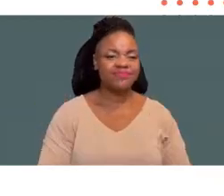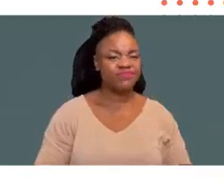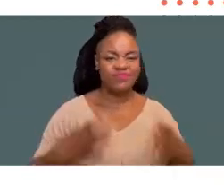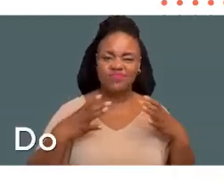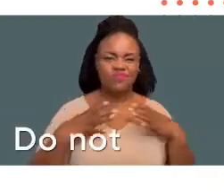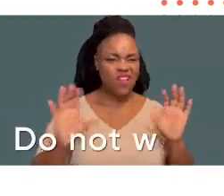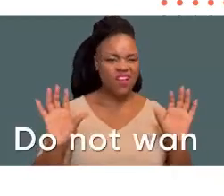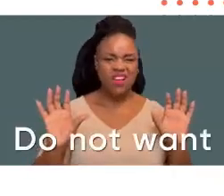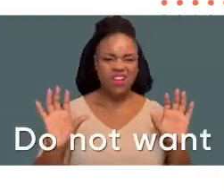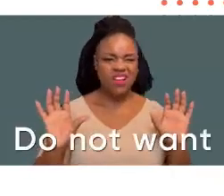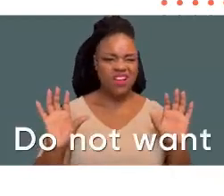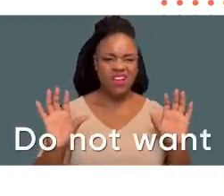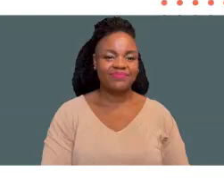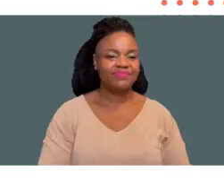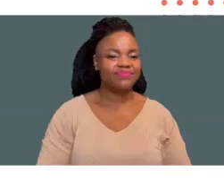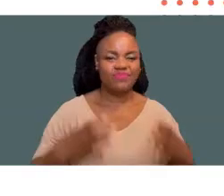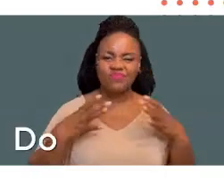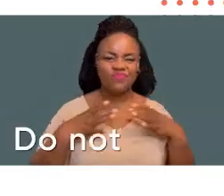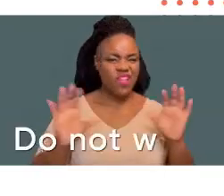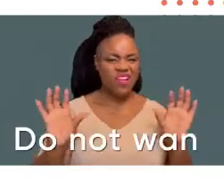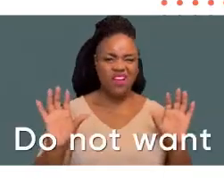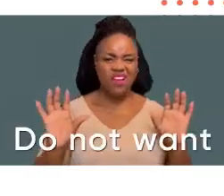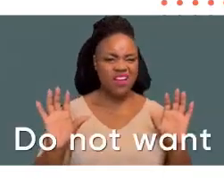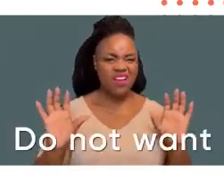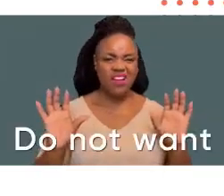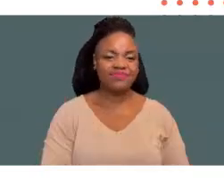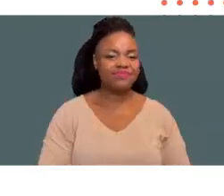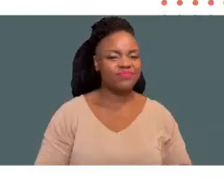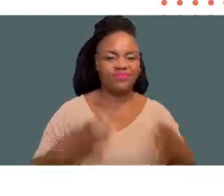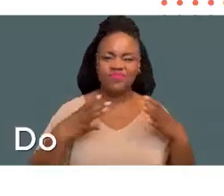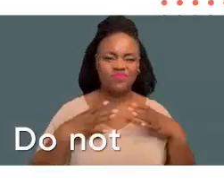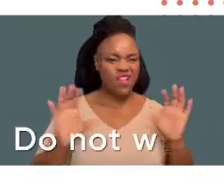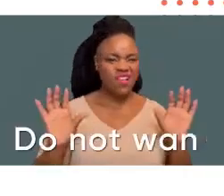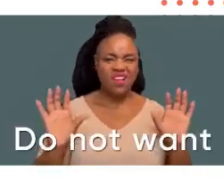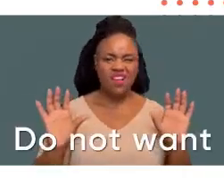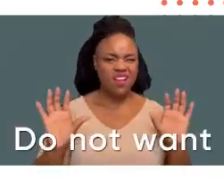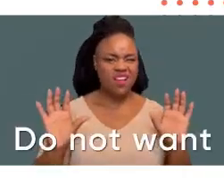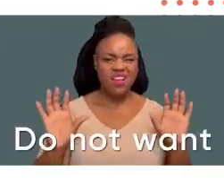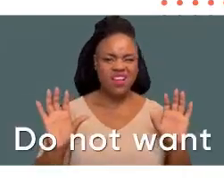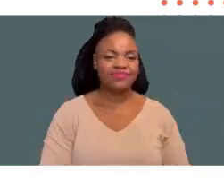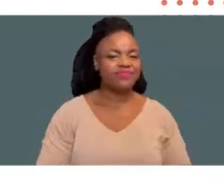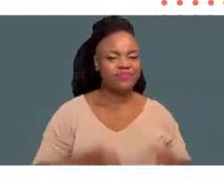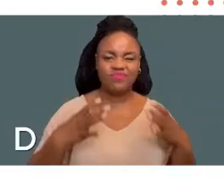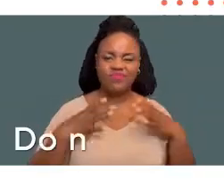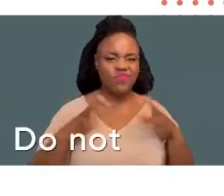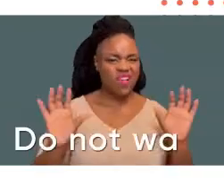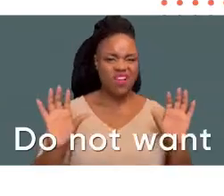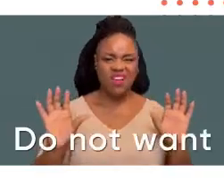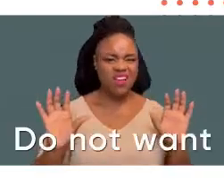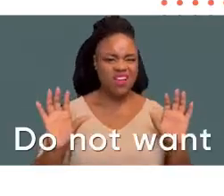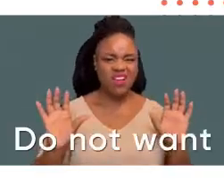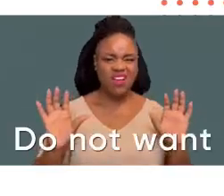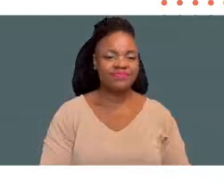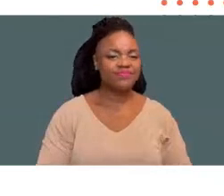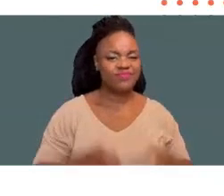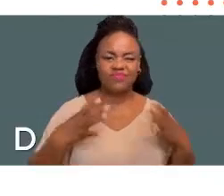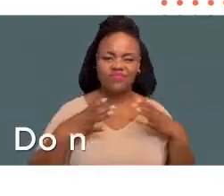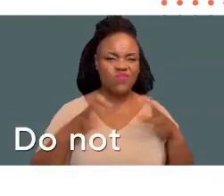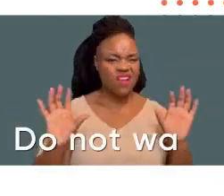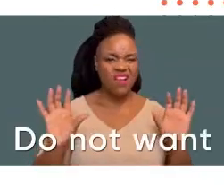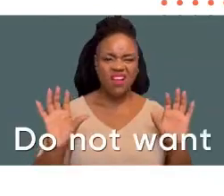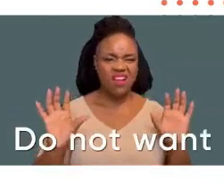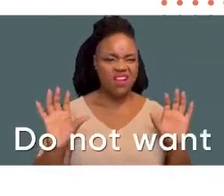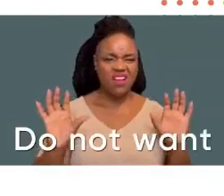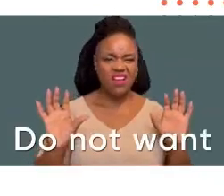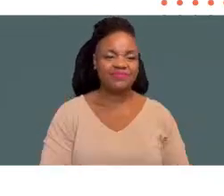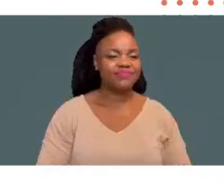their message. This action is often called hand over hand and can feel invasive. At the first notice of use of sign language style